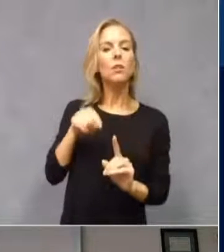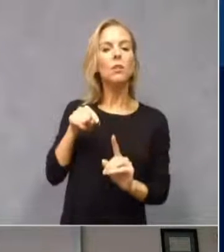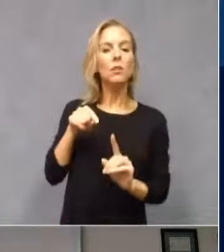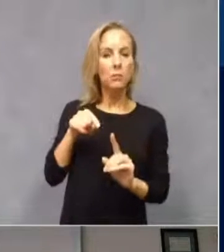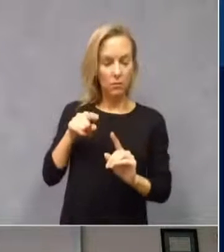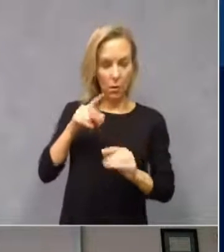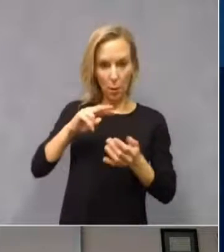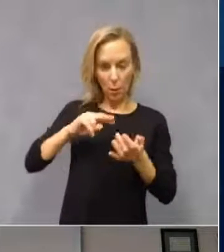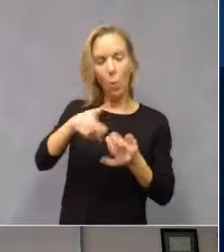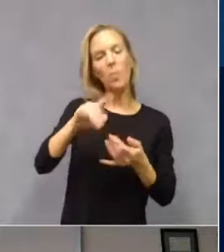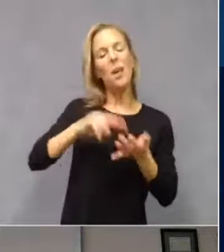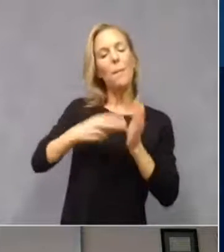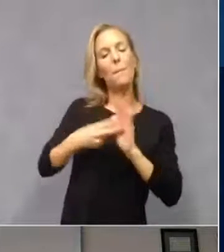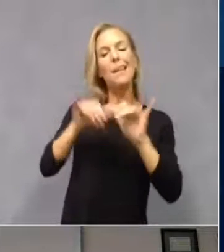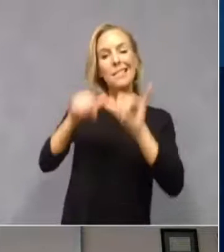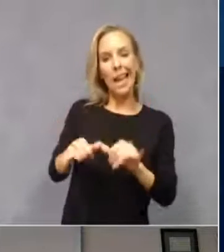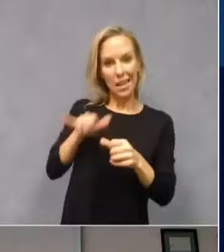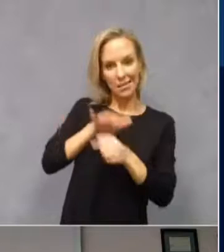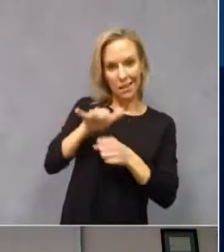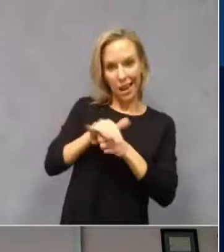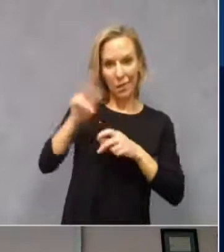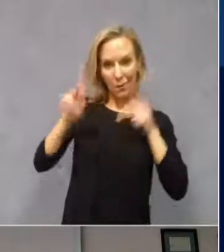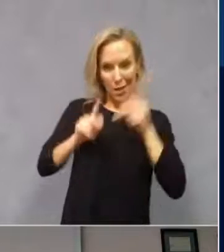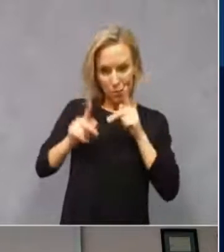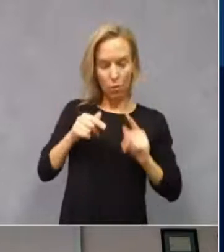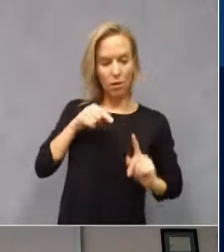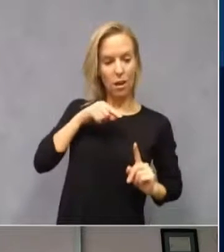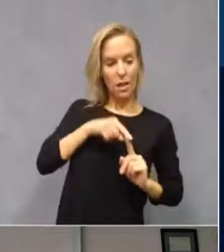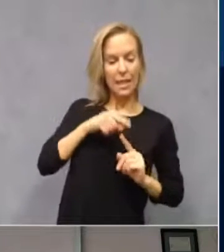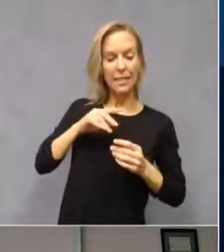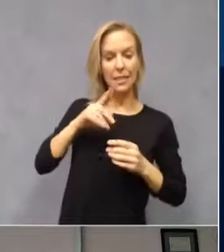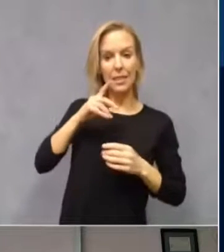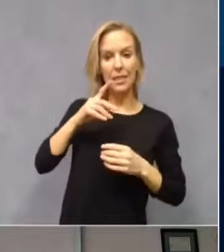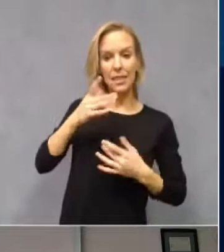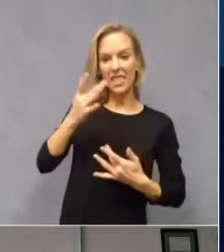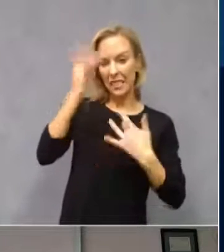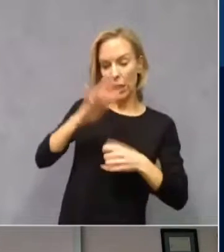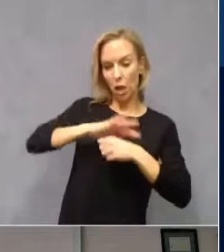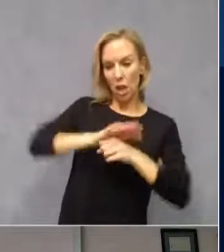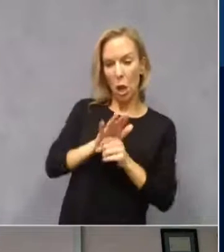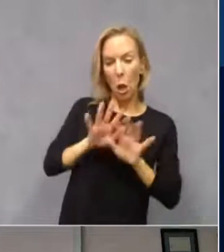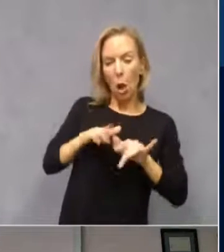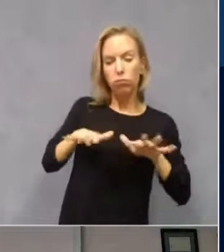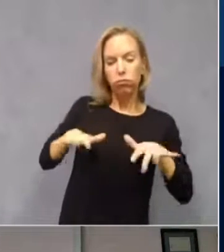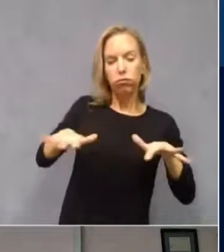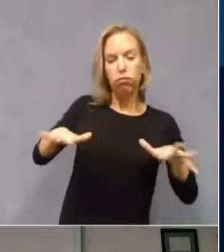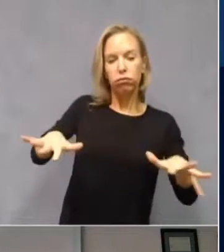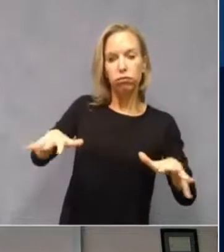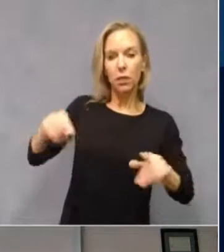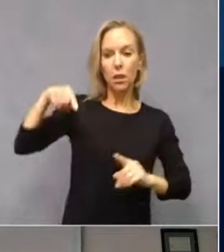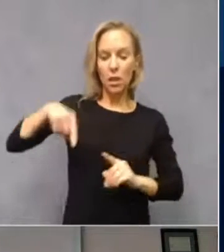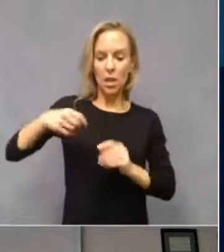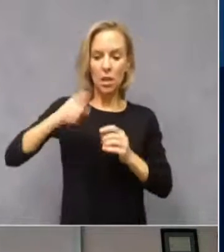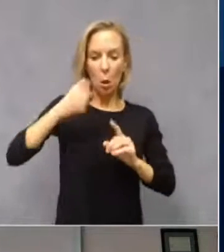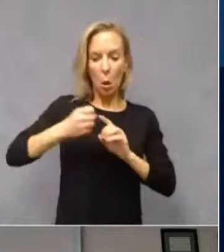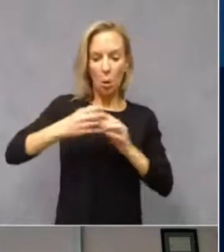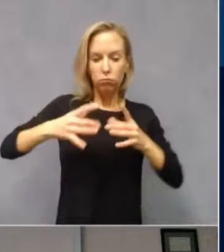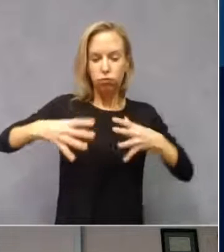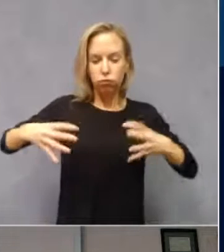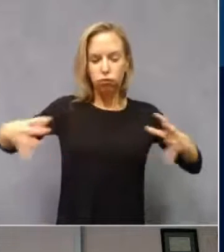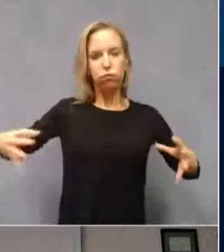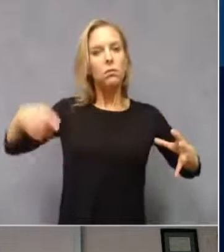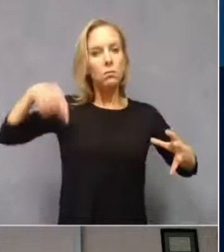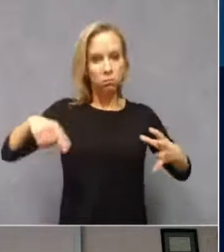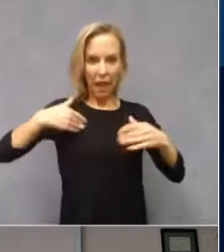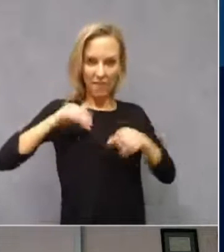enough people? But when the disease grows much more rapidly than testing can grow, you start to see we fall behind and the number of people